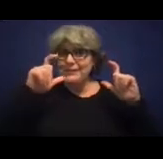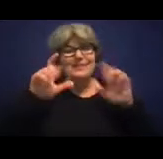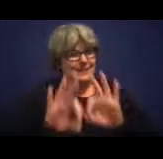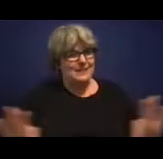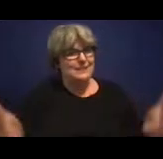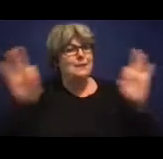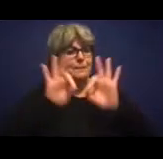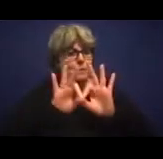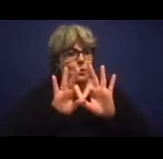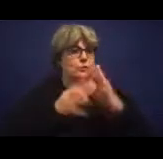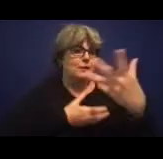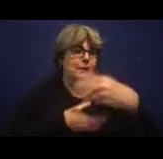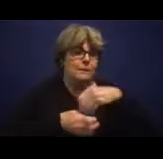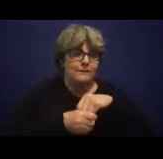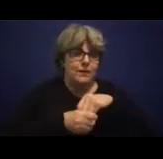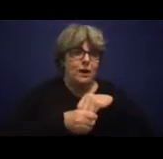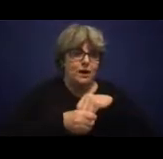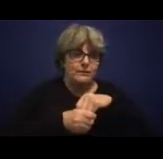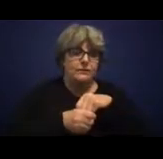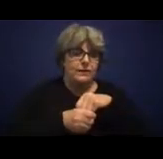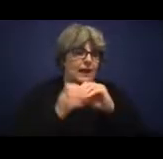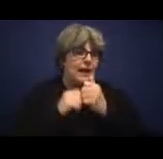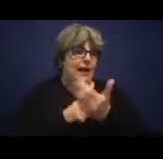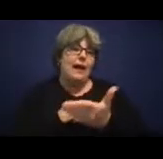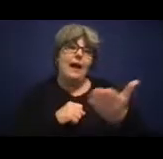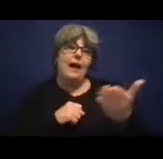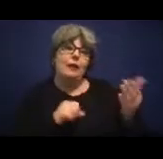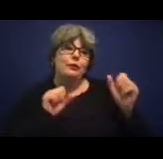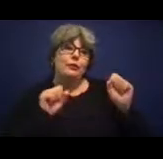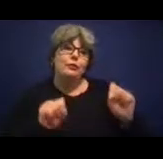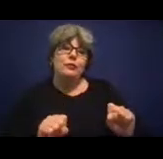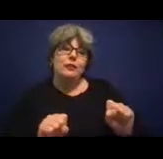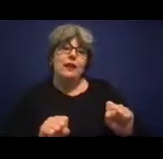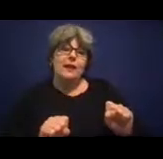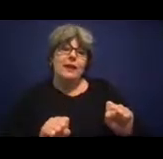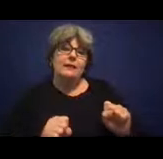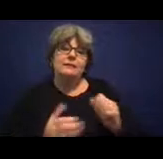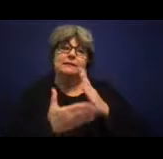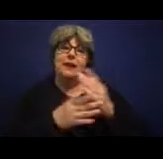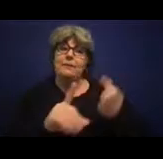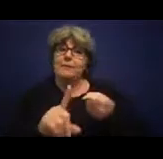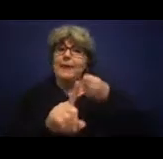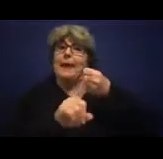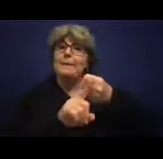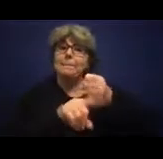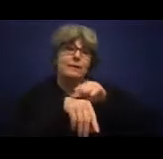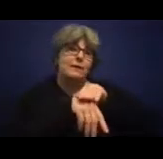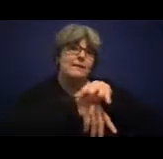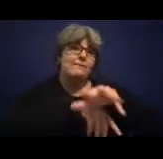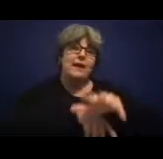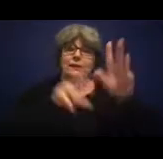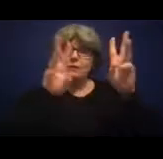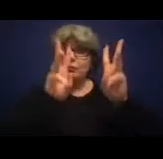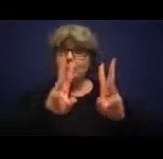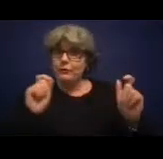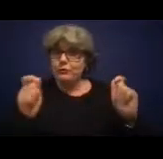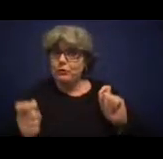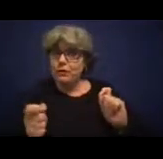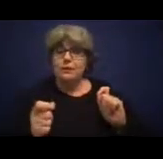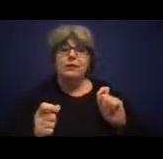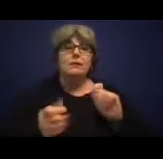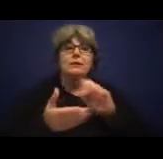to get involved and think about how you can eliminate impacts that might affect with climate change. So make sure that your beaches